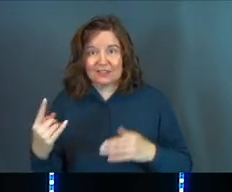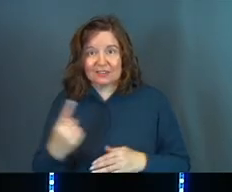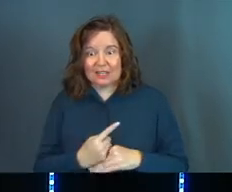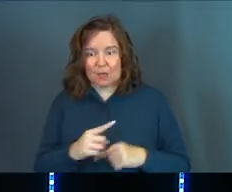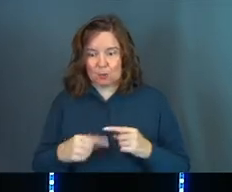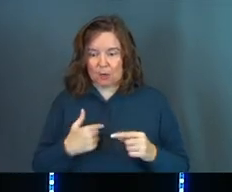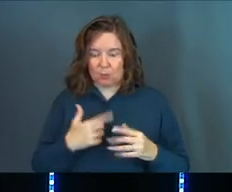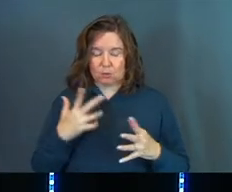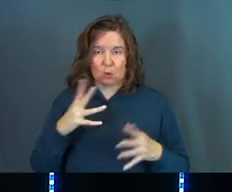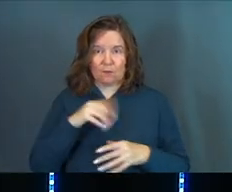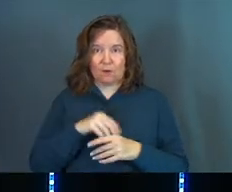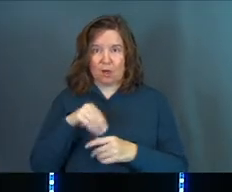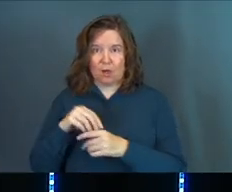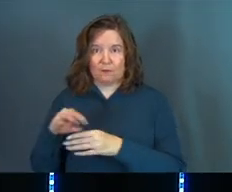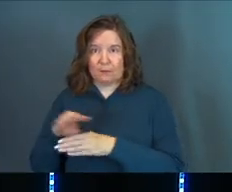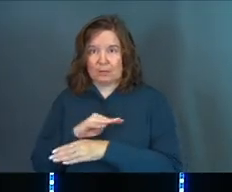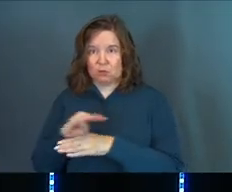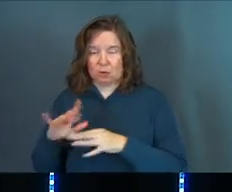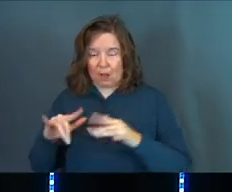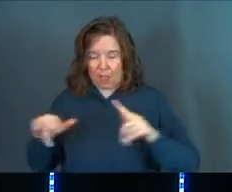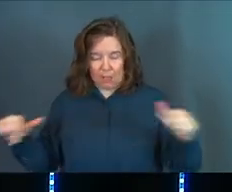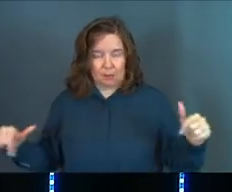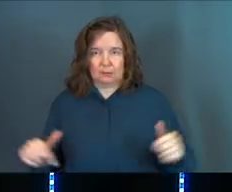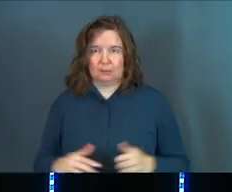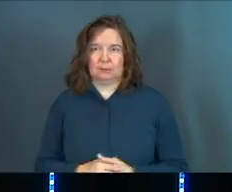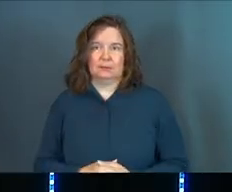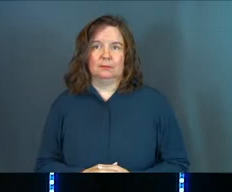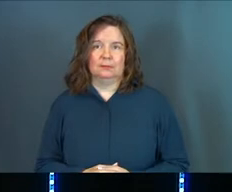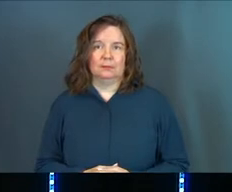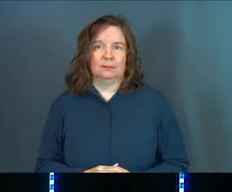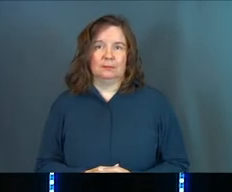day when we're so involved in ministry.